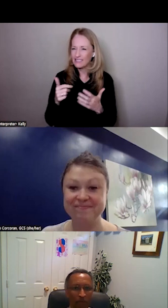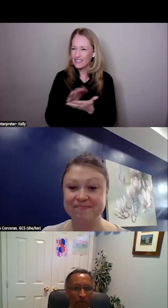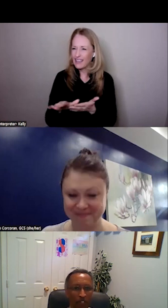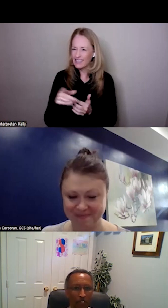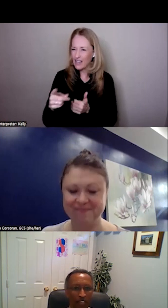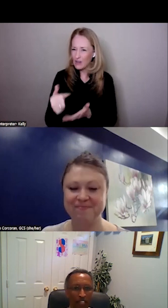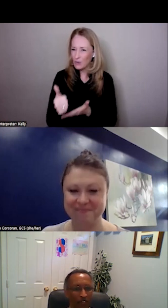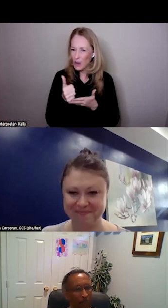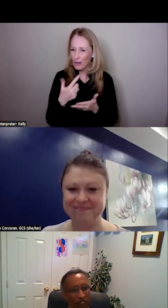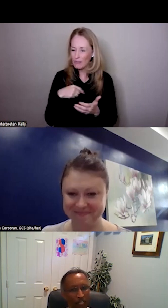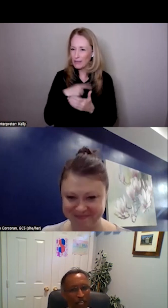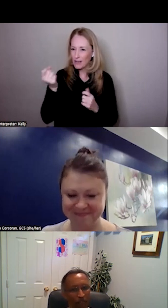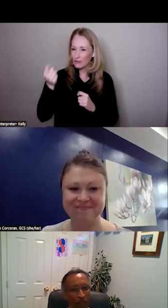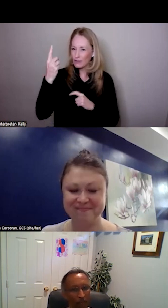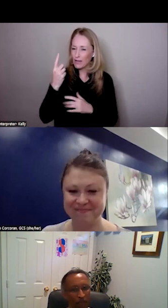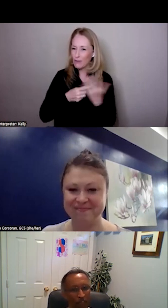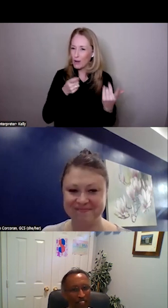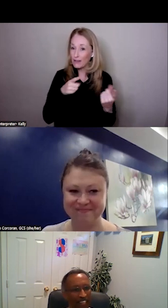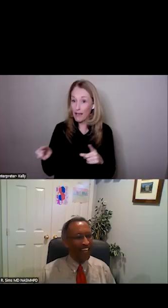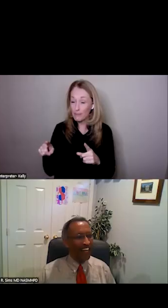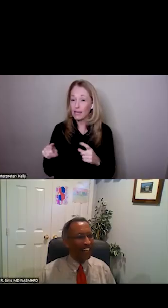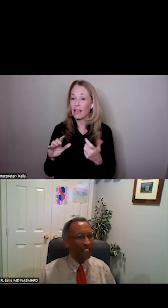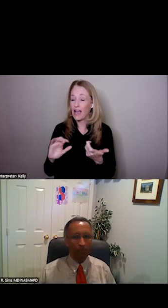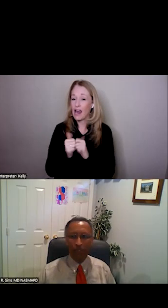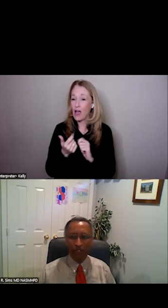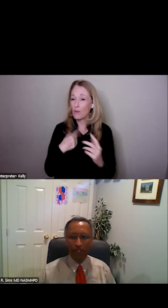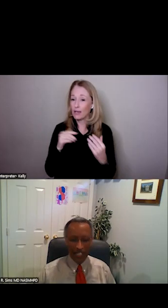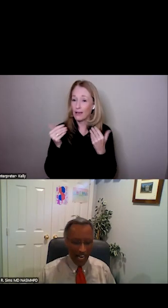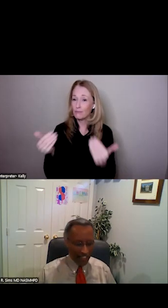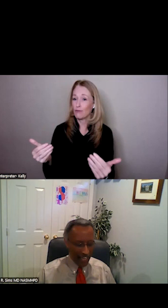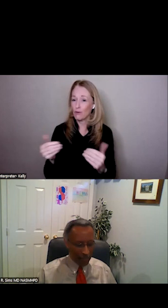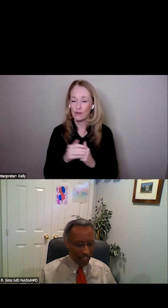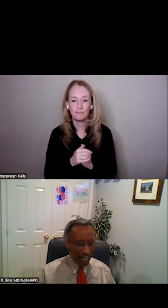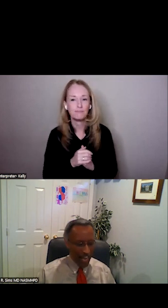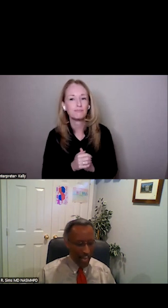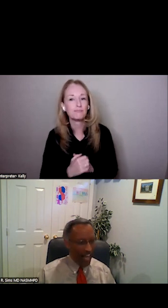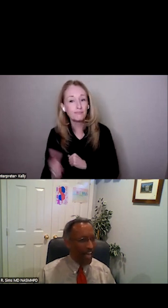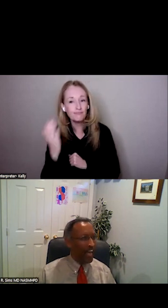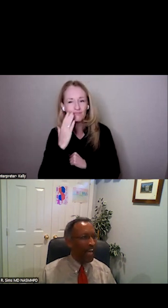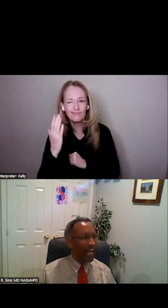can move. So thank you so much for that info. Let's move to the next segment.